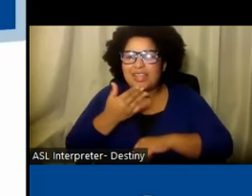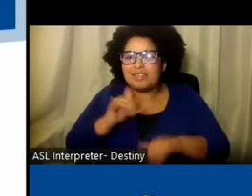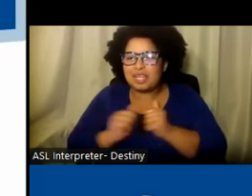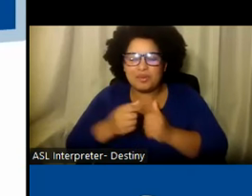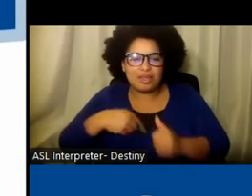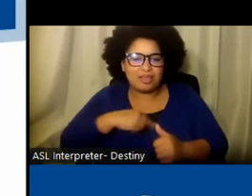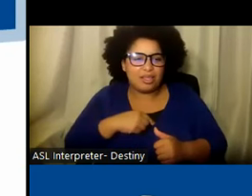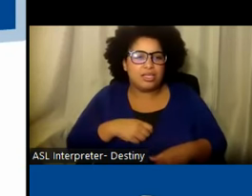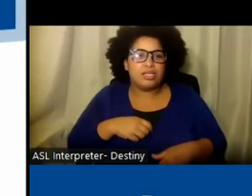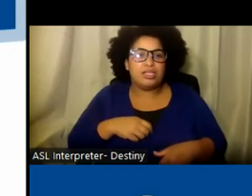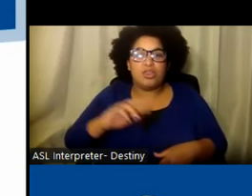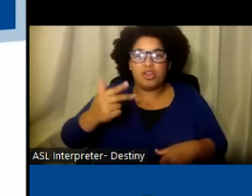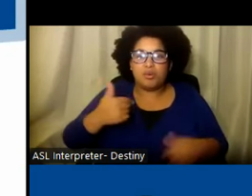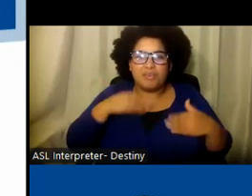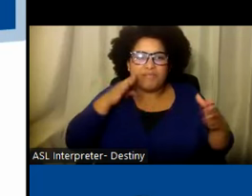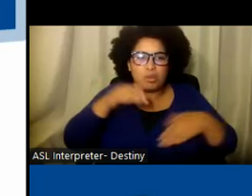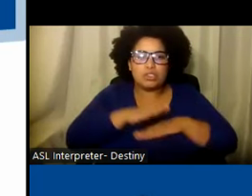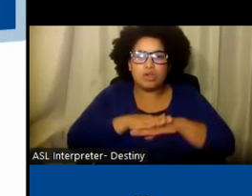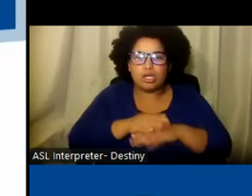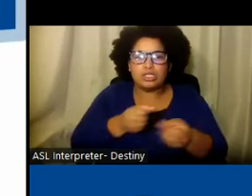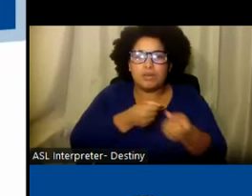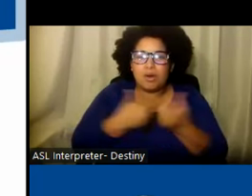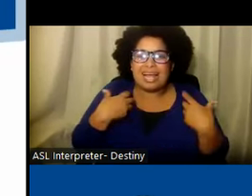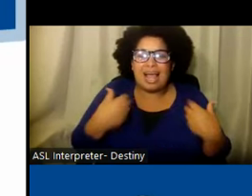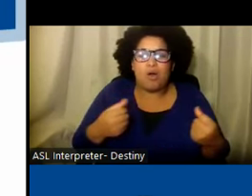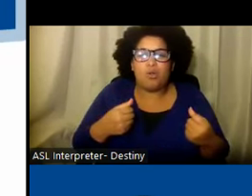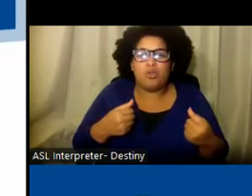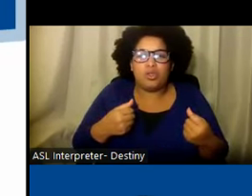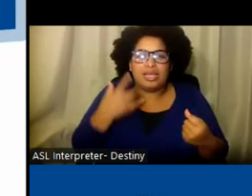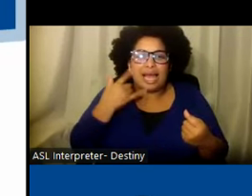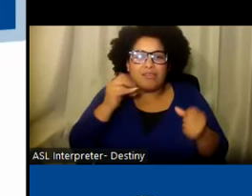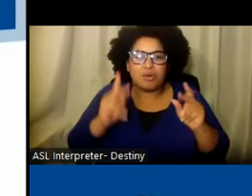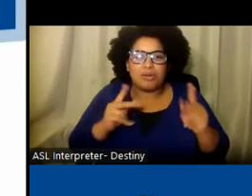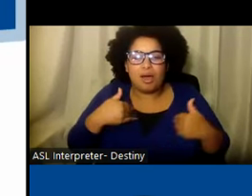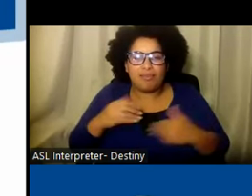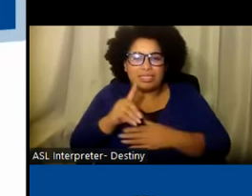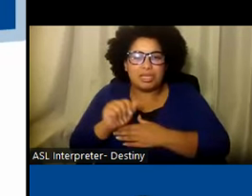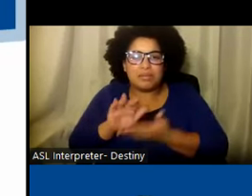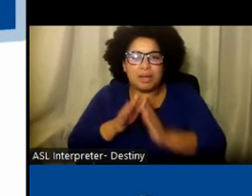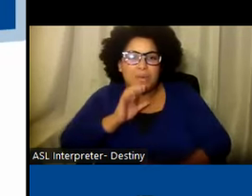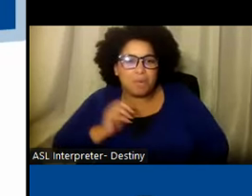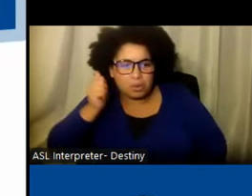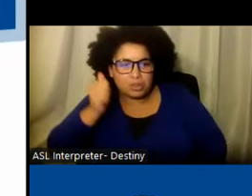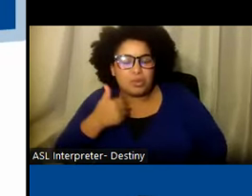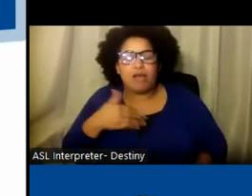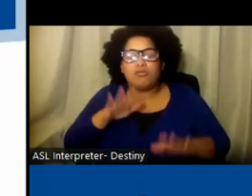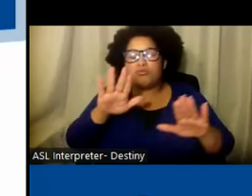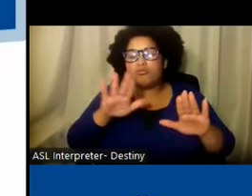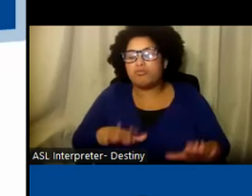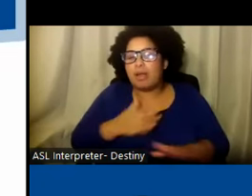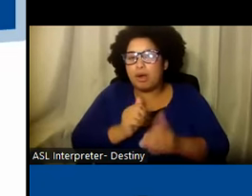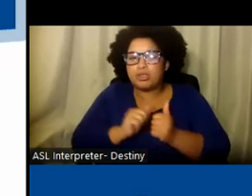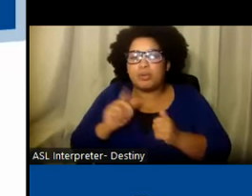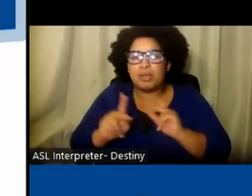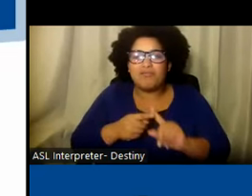In webinar three, we really focused on supporting healthy aging for Californians with disabilities. And we had great partnership with